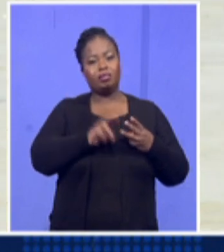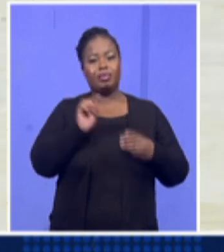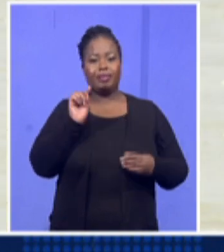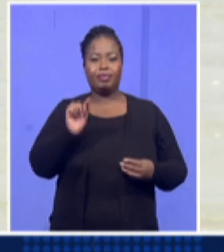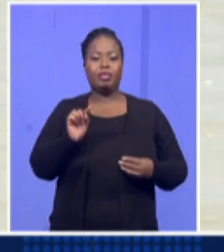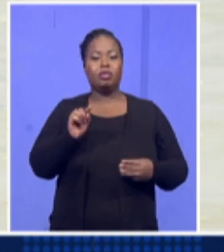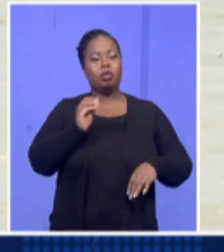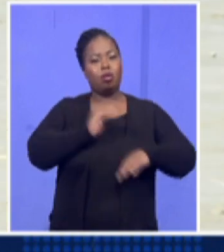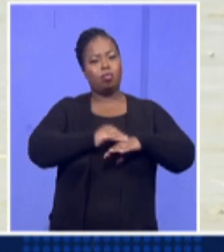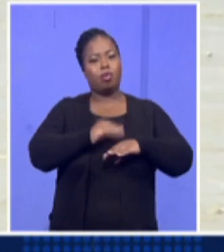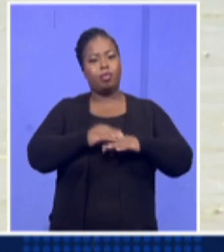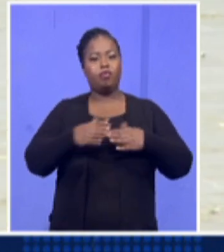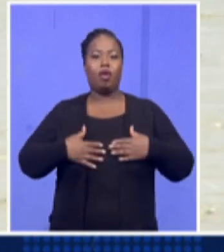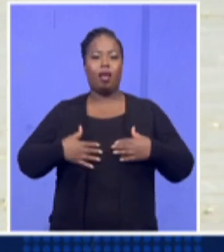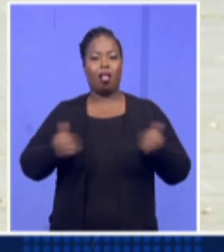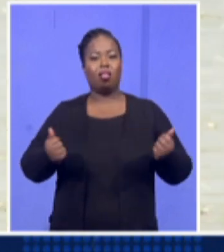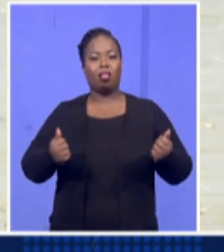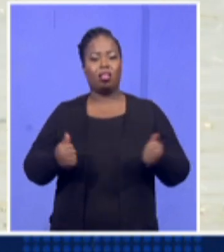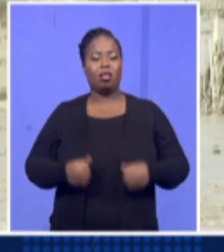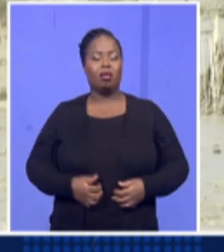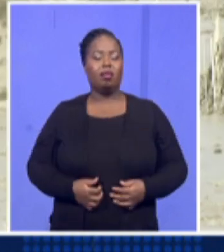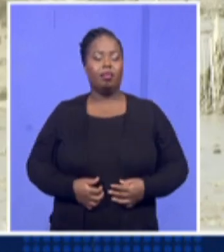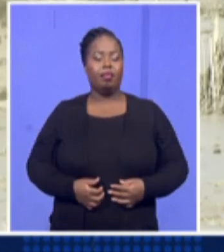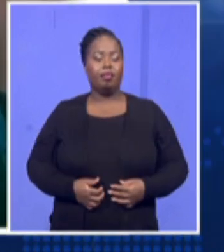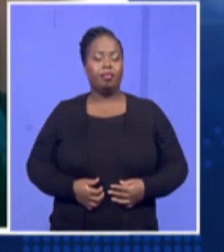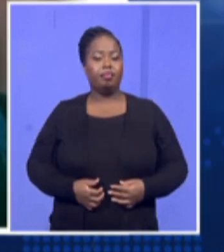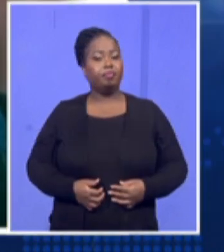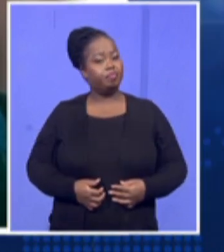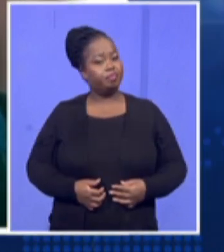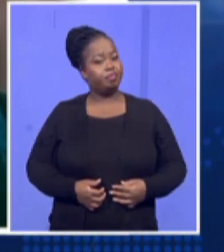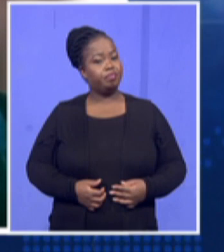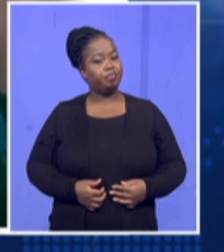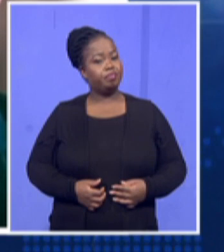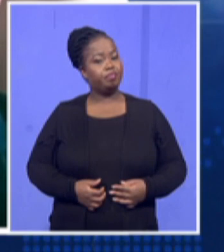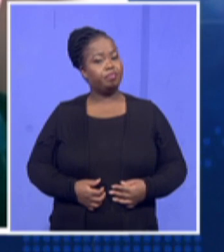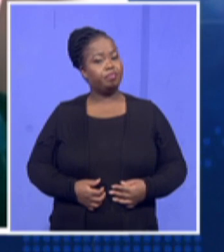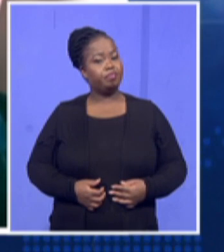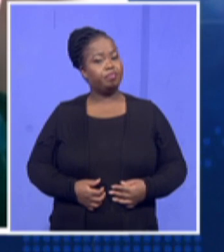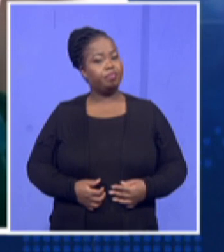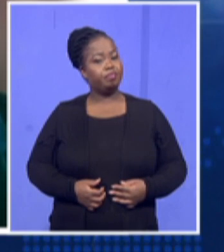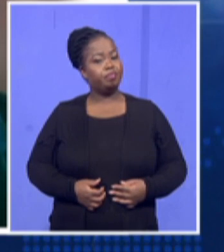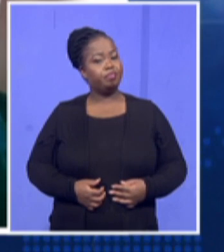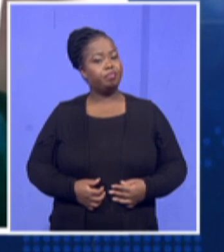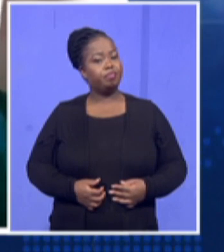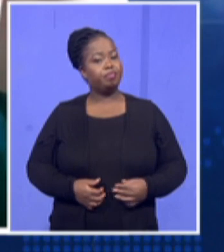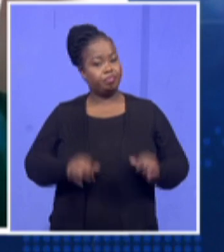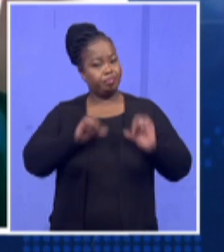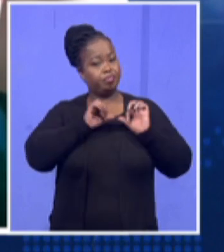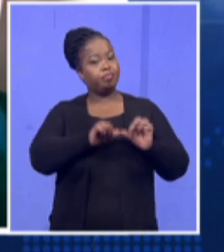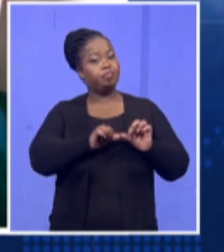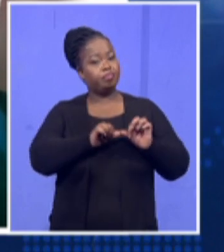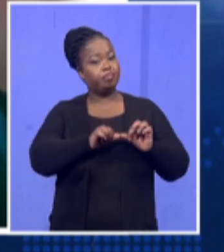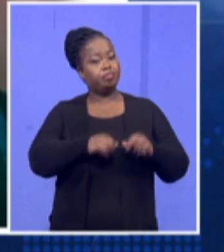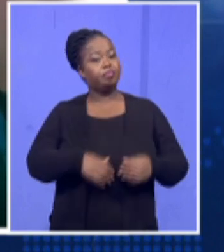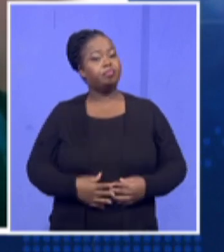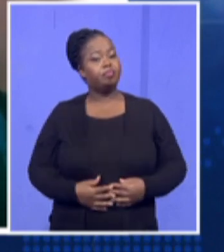health and well-being for people. Yeah, we have so many communities. So currently... Yeah, go ahead, finish that thought.